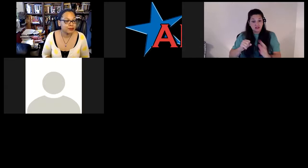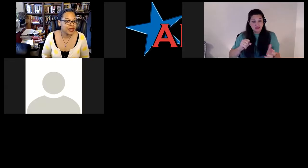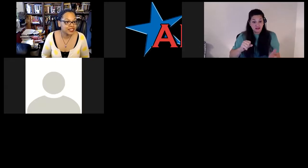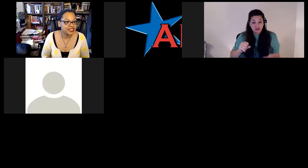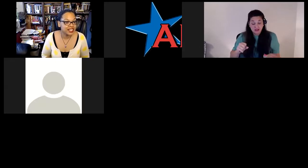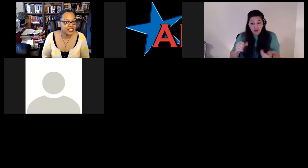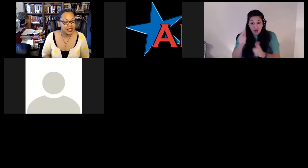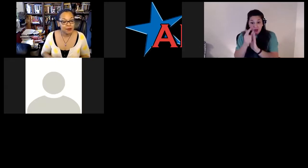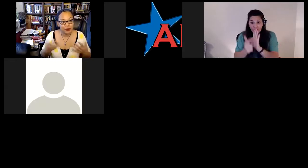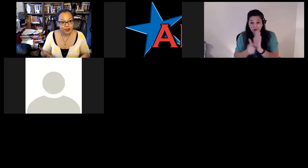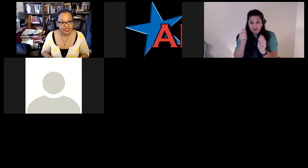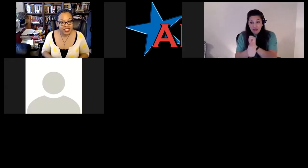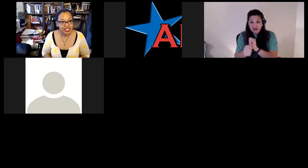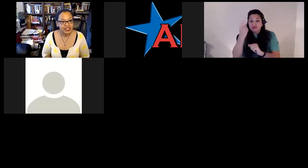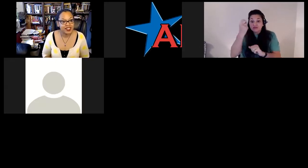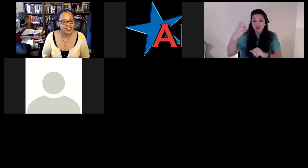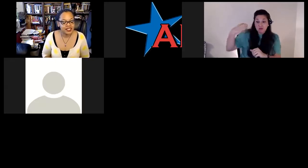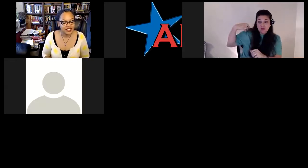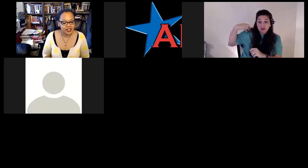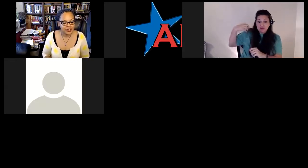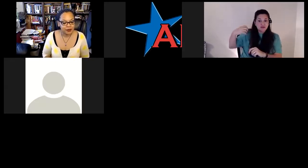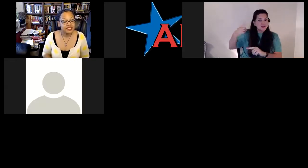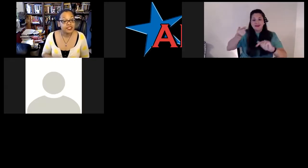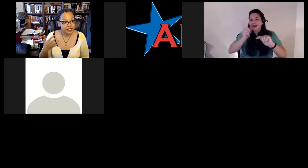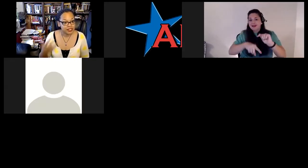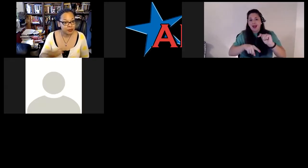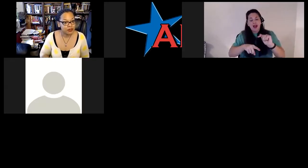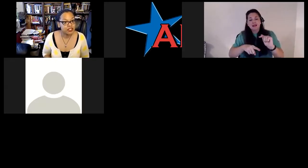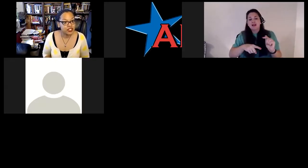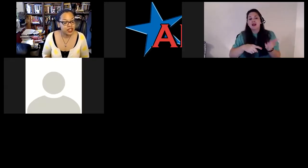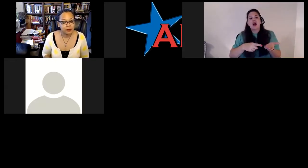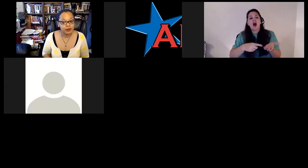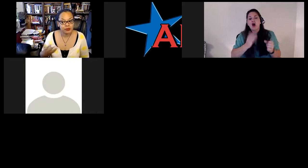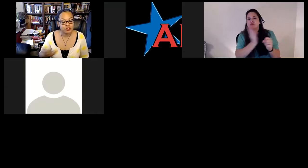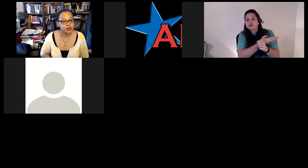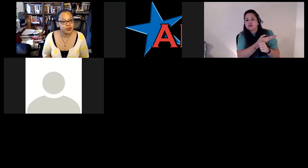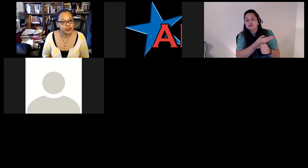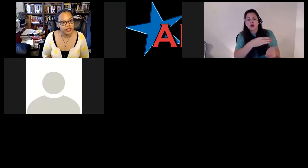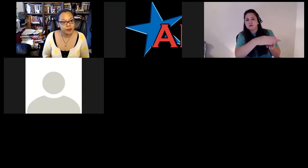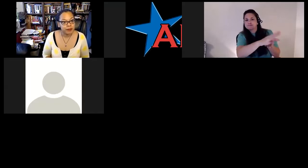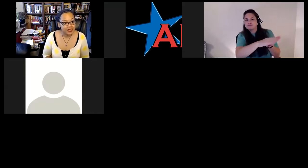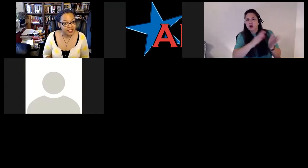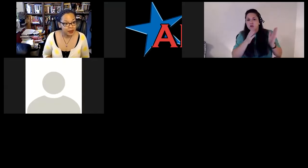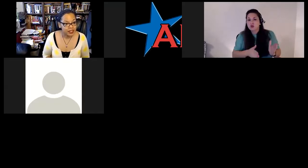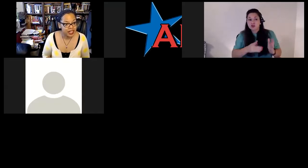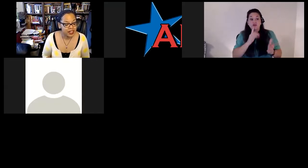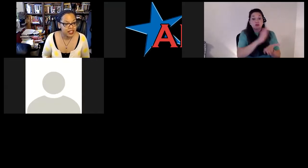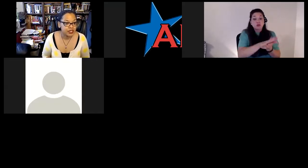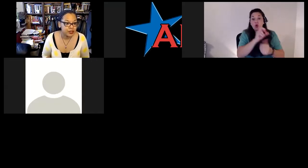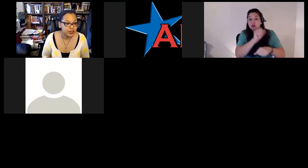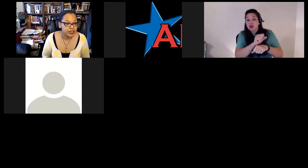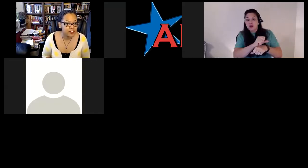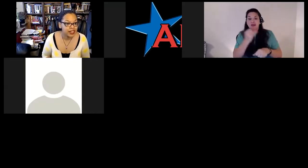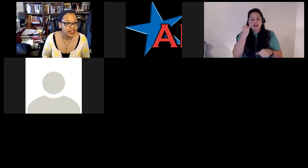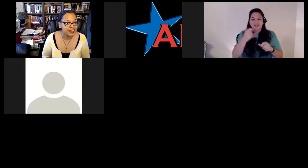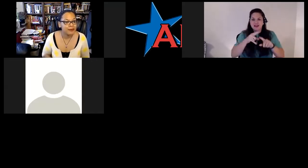laws passed that employers cannot dismiss someone from a job or from school based on the way their hair naturally grows